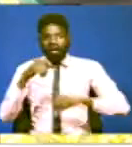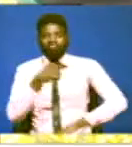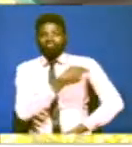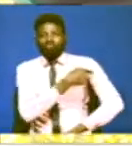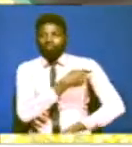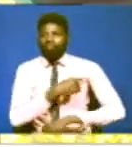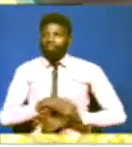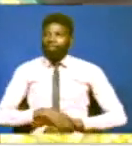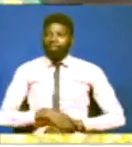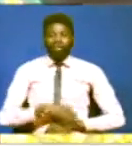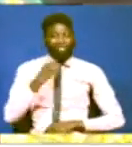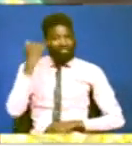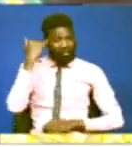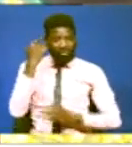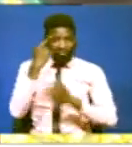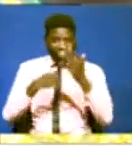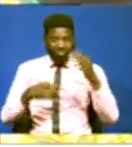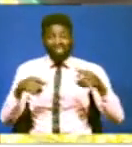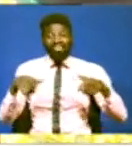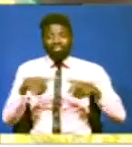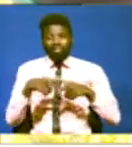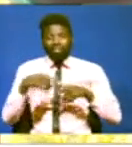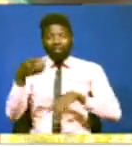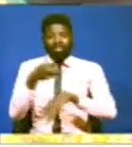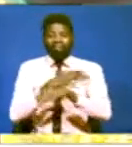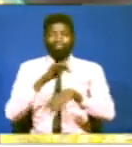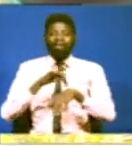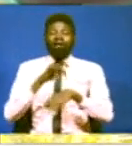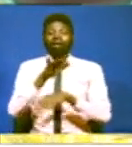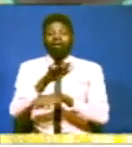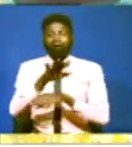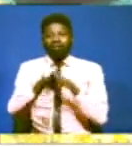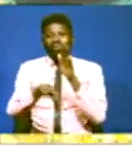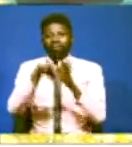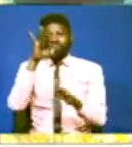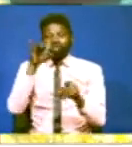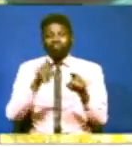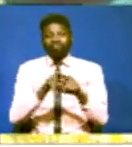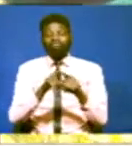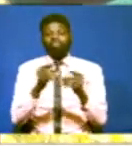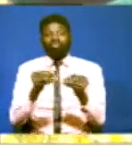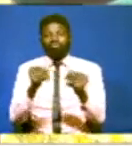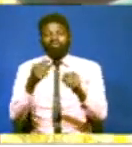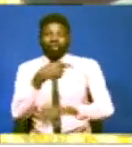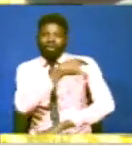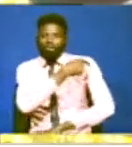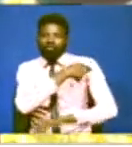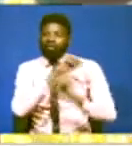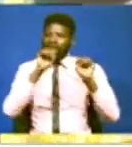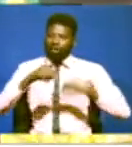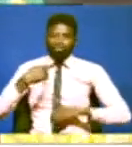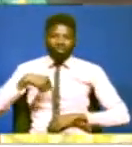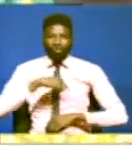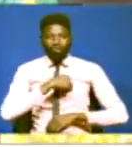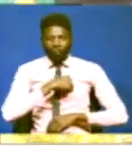cancer detected early so that it can be treated. We are on the road to eliminate